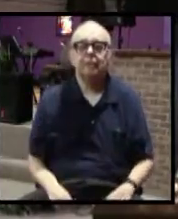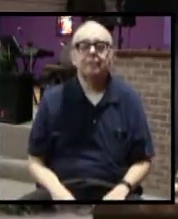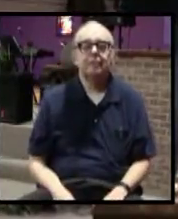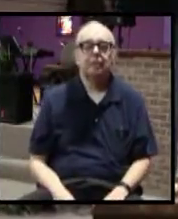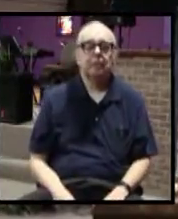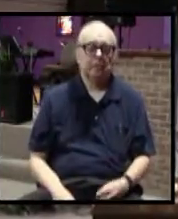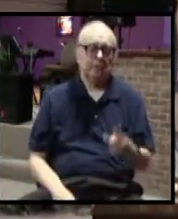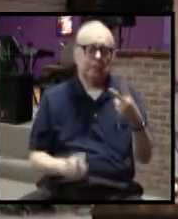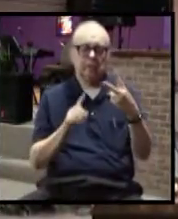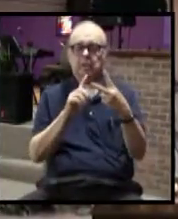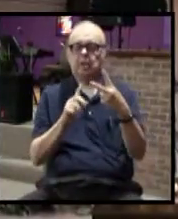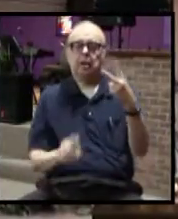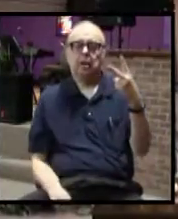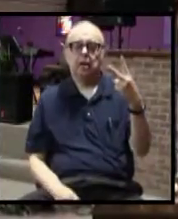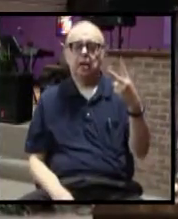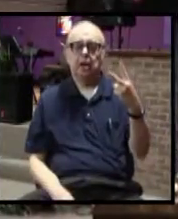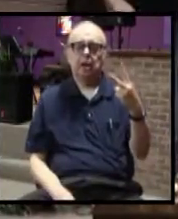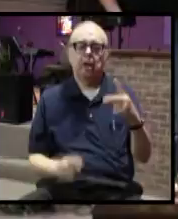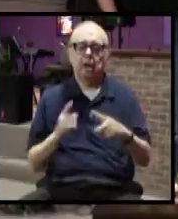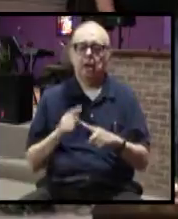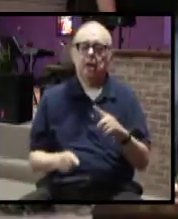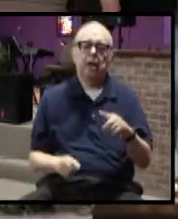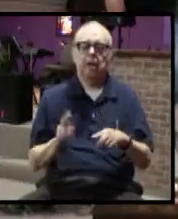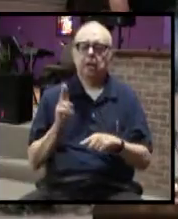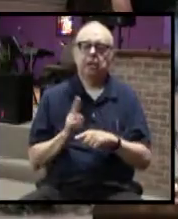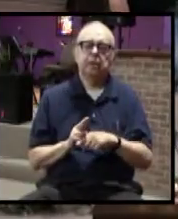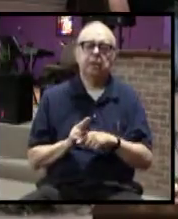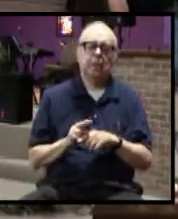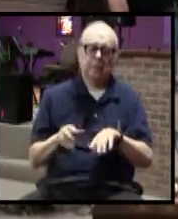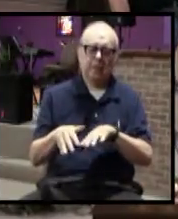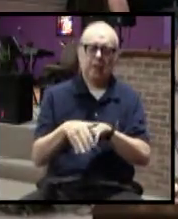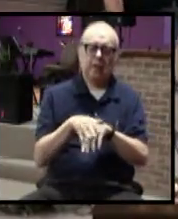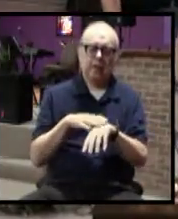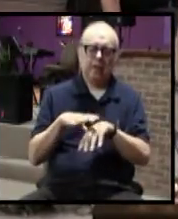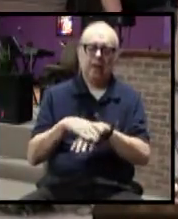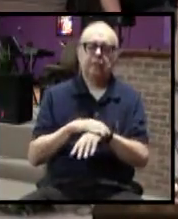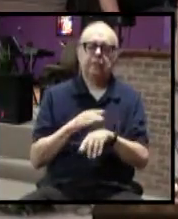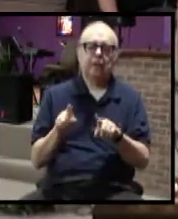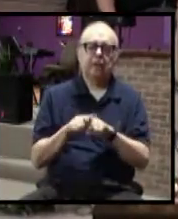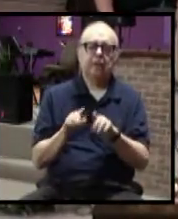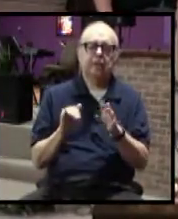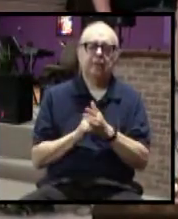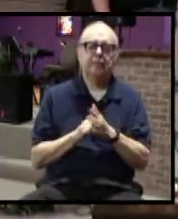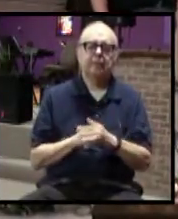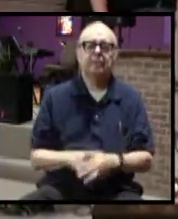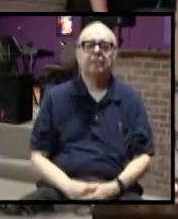Okay. Number two, you can't wear socks like this.